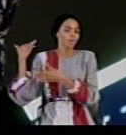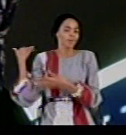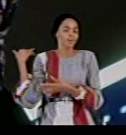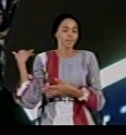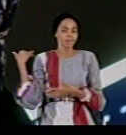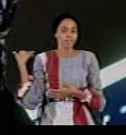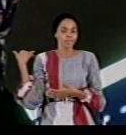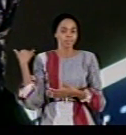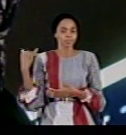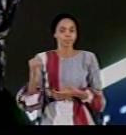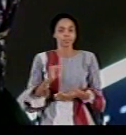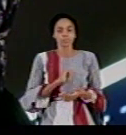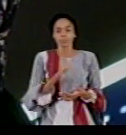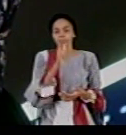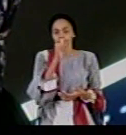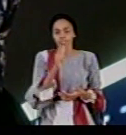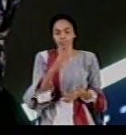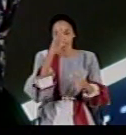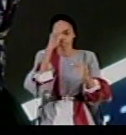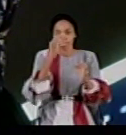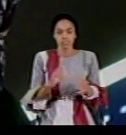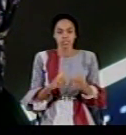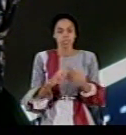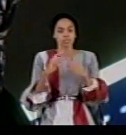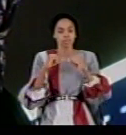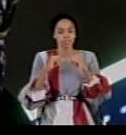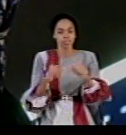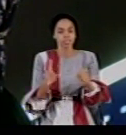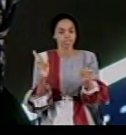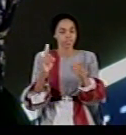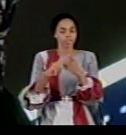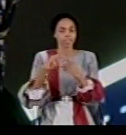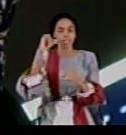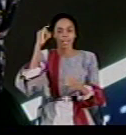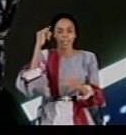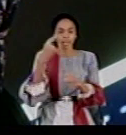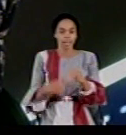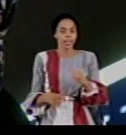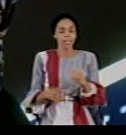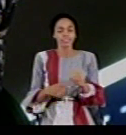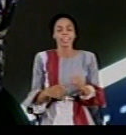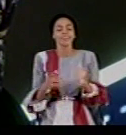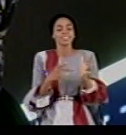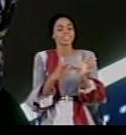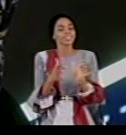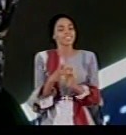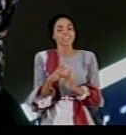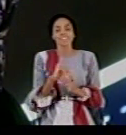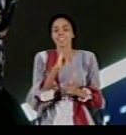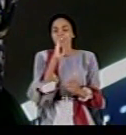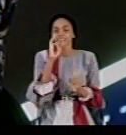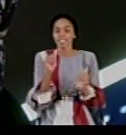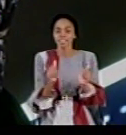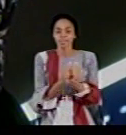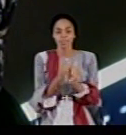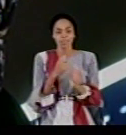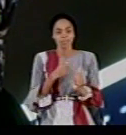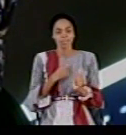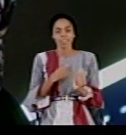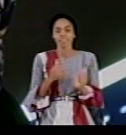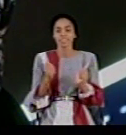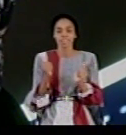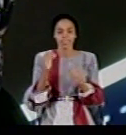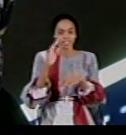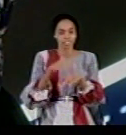I am determined to hold on to the end. Jesus is with me,